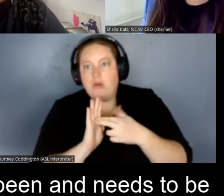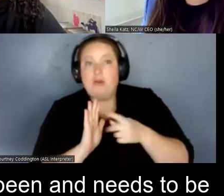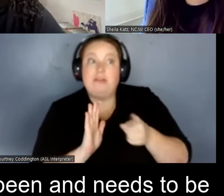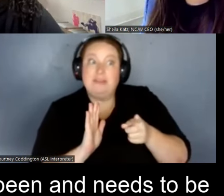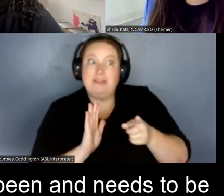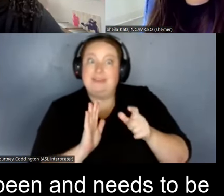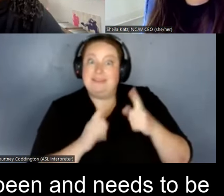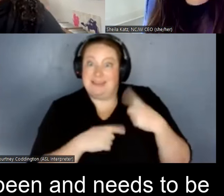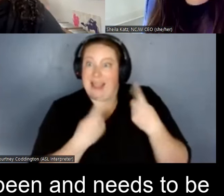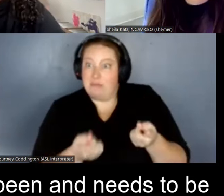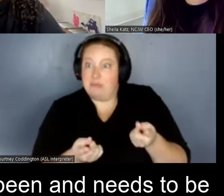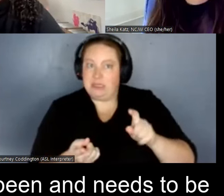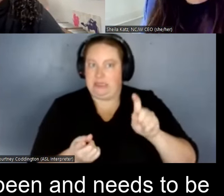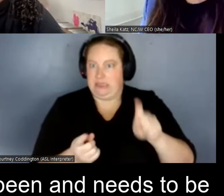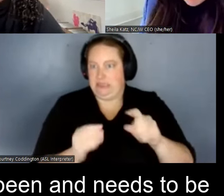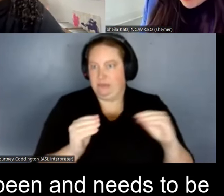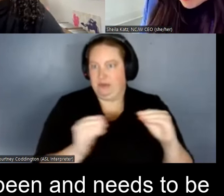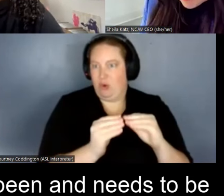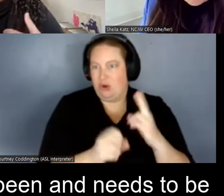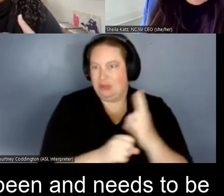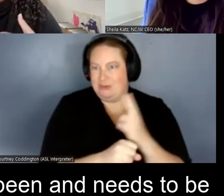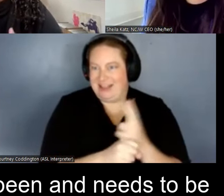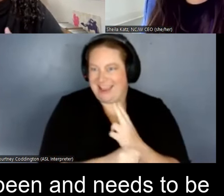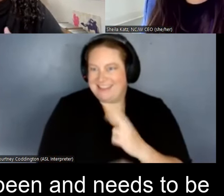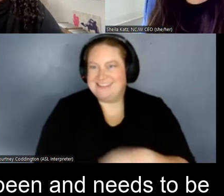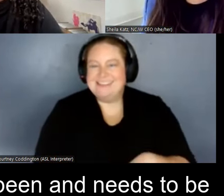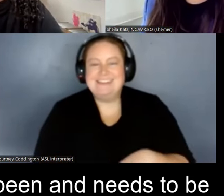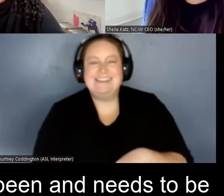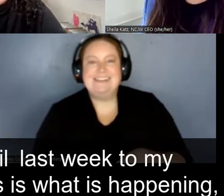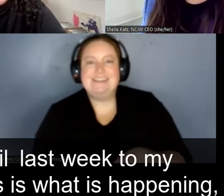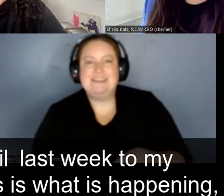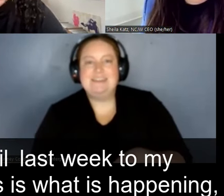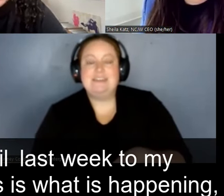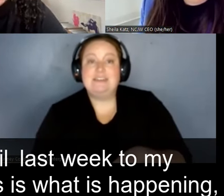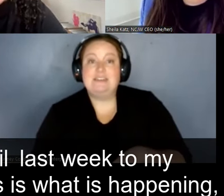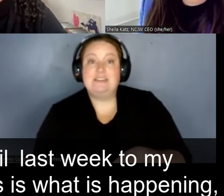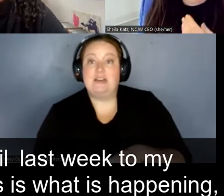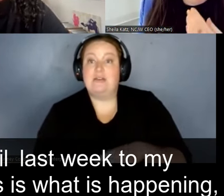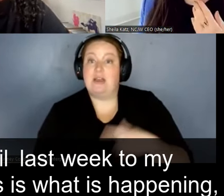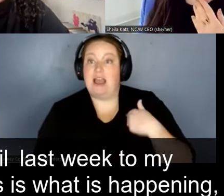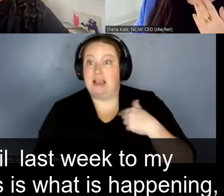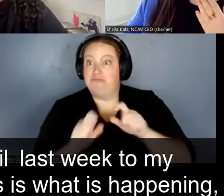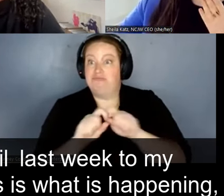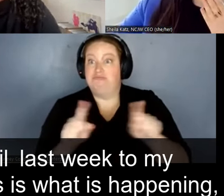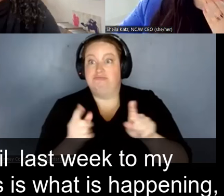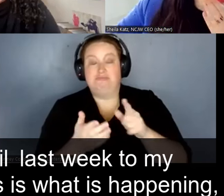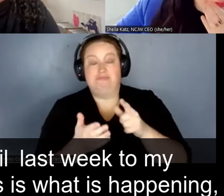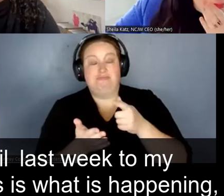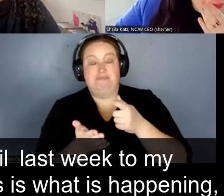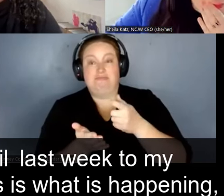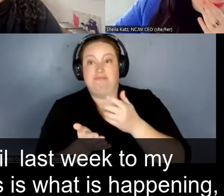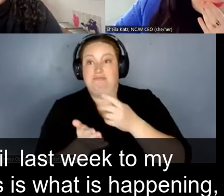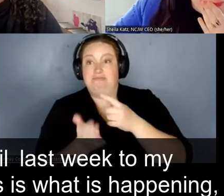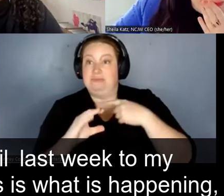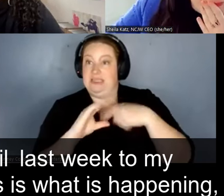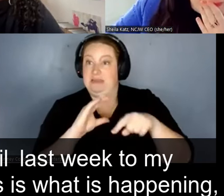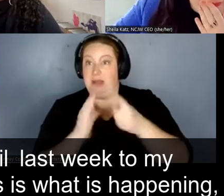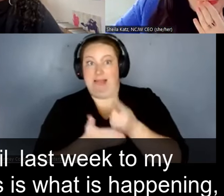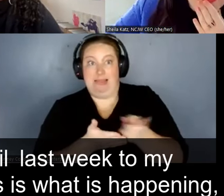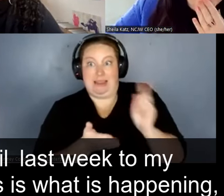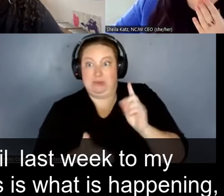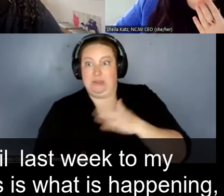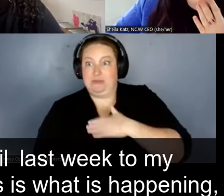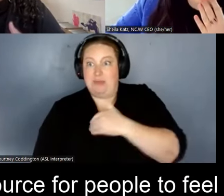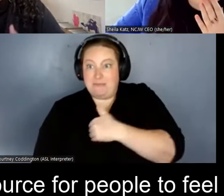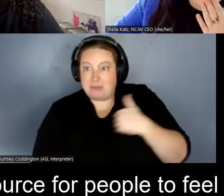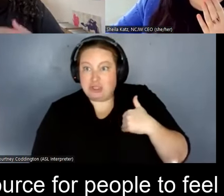more utilized. So for when I put out an email last week to my membership saying, this is what's happening, these are the